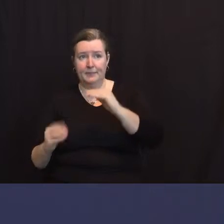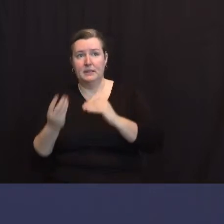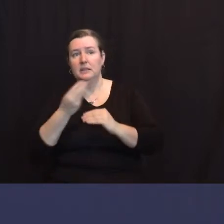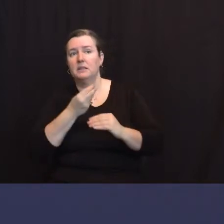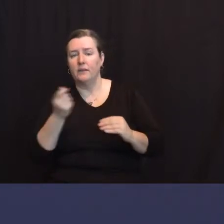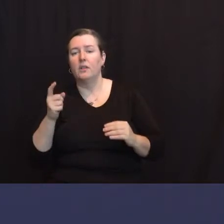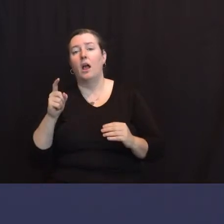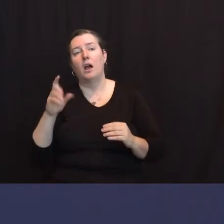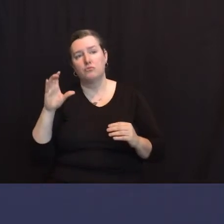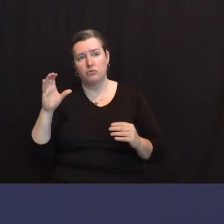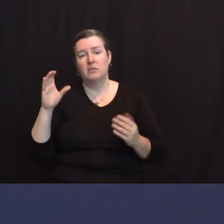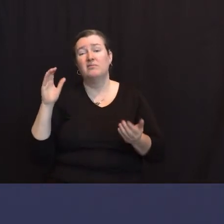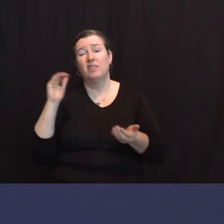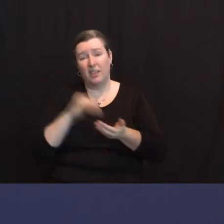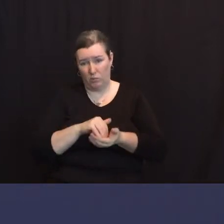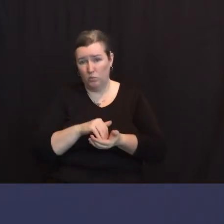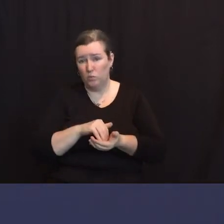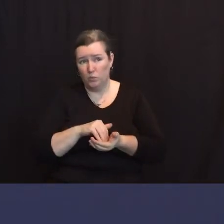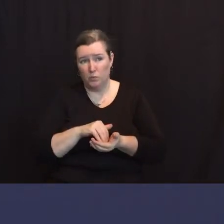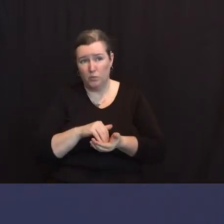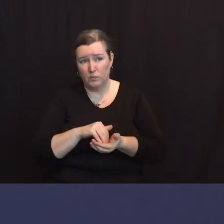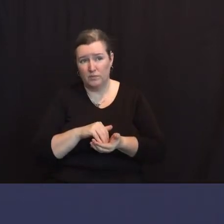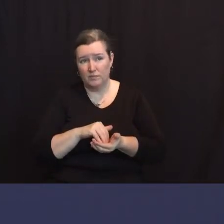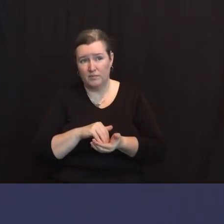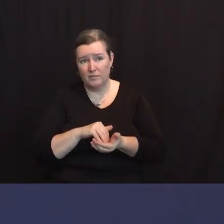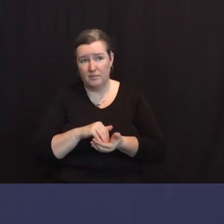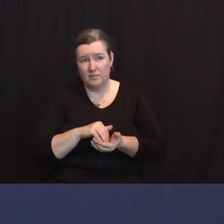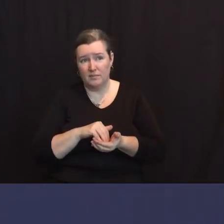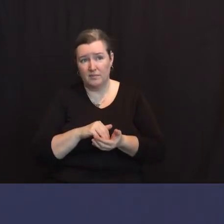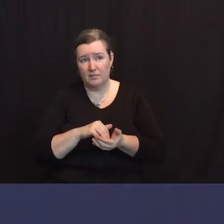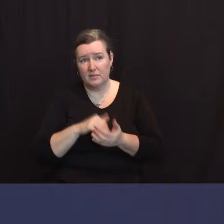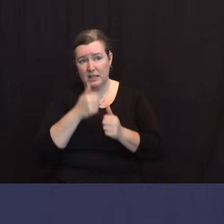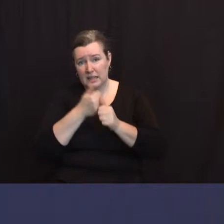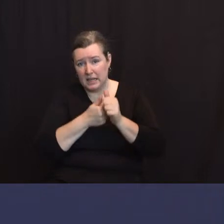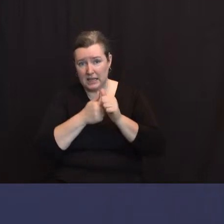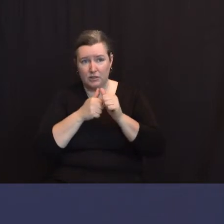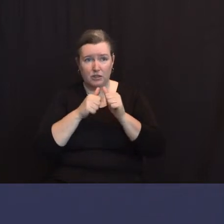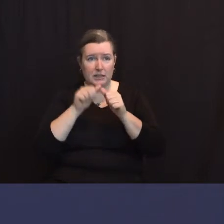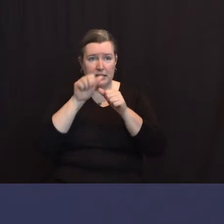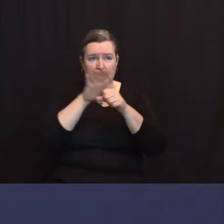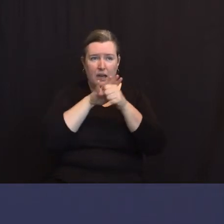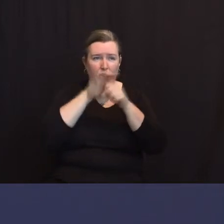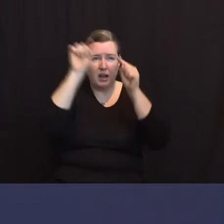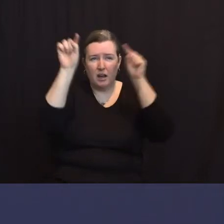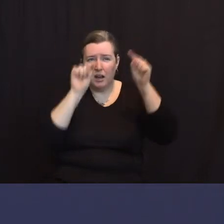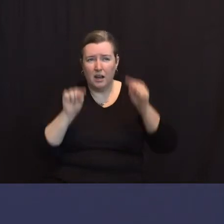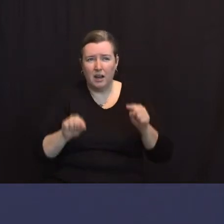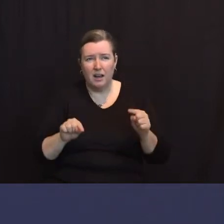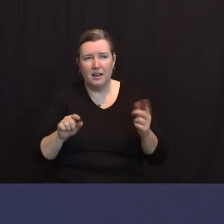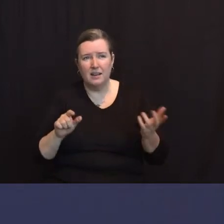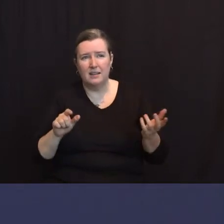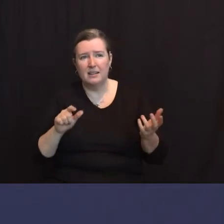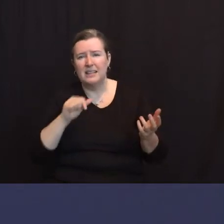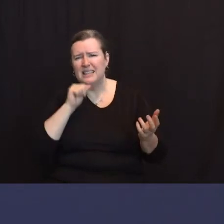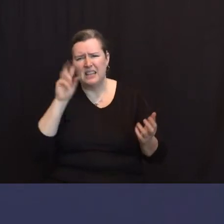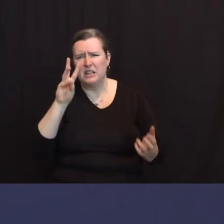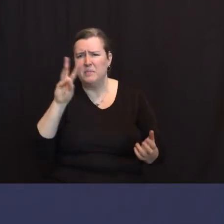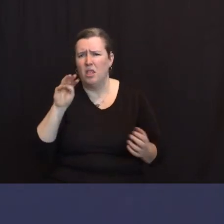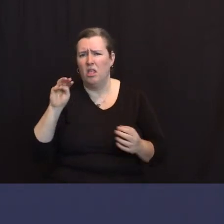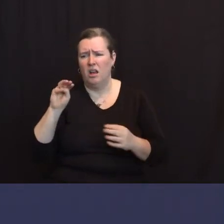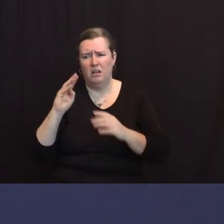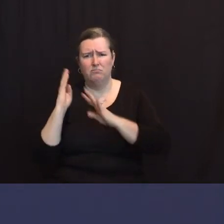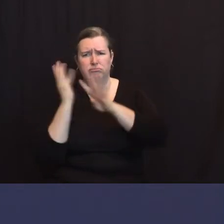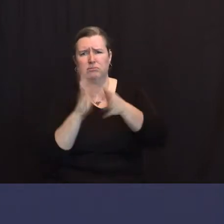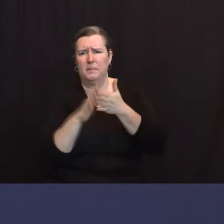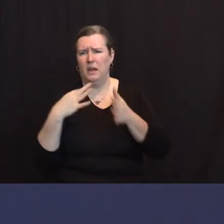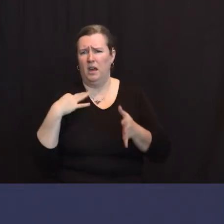in each of those tranches. I don't know the number that gets you to, but it's not 6 million. But Judy may have an answer with